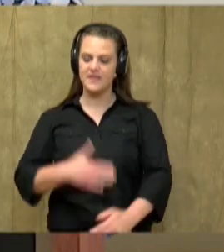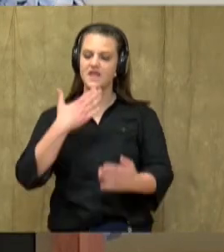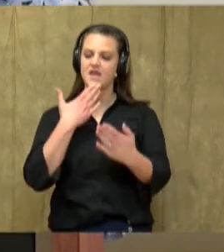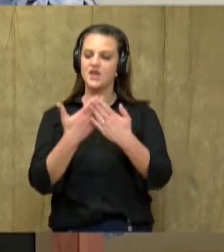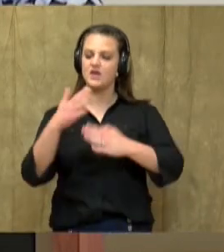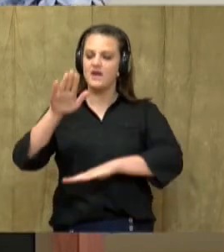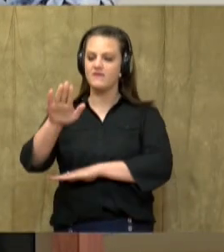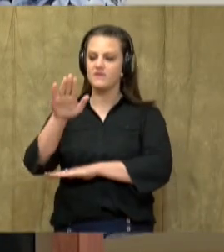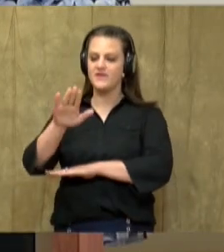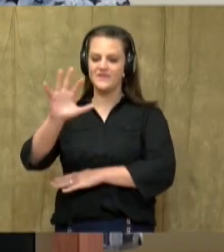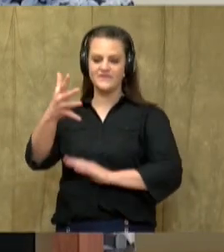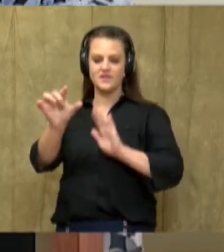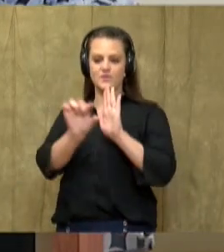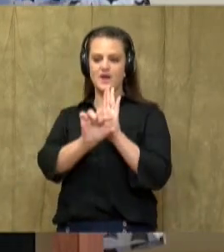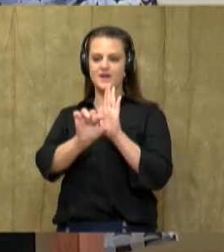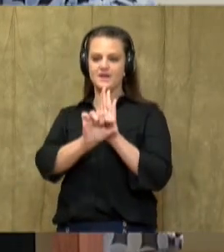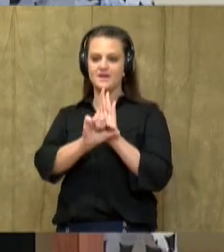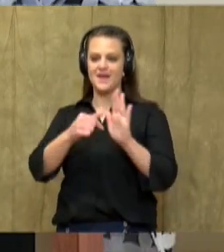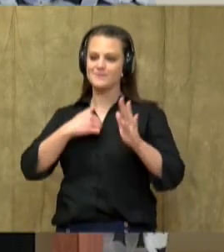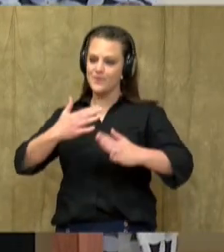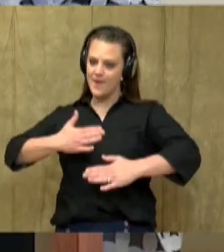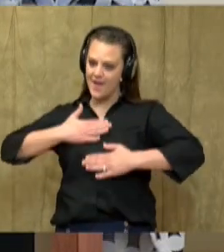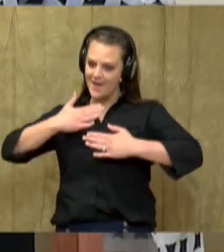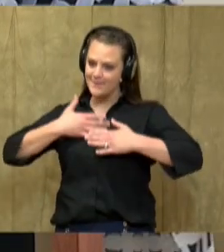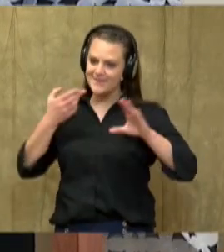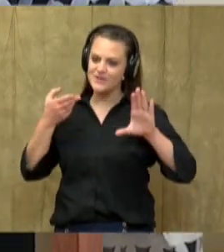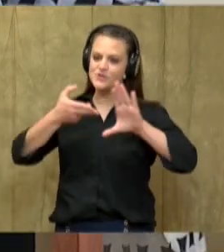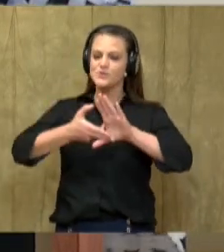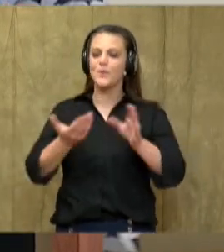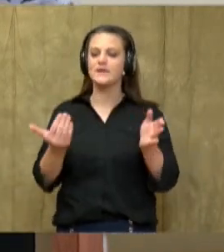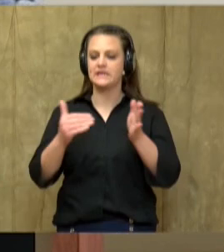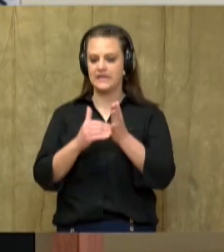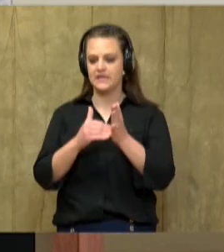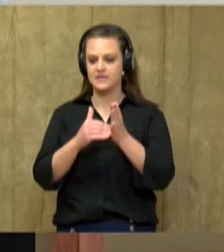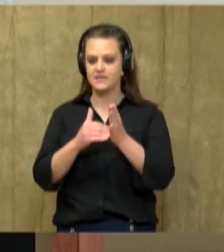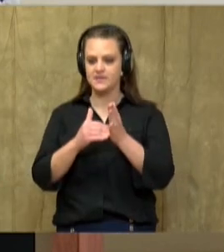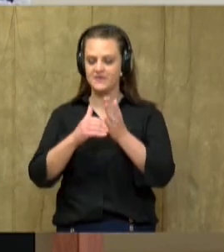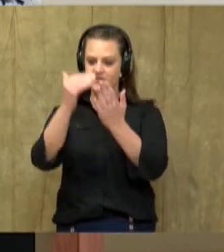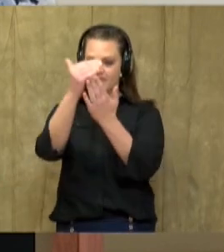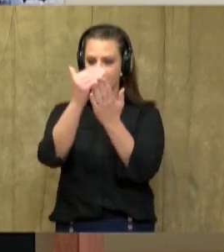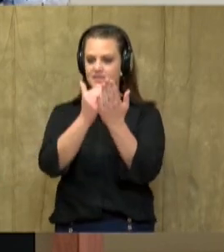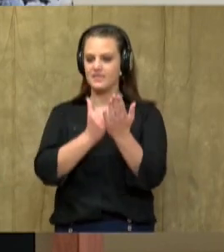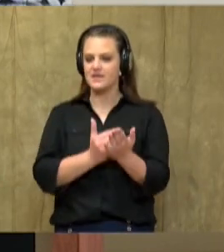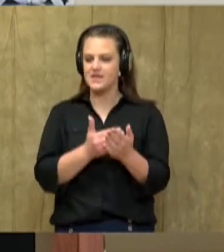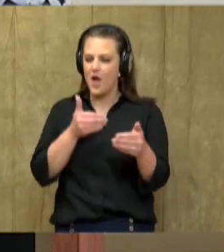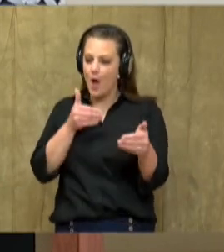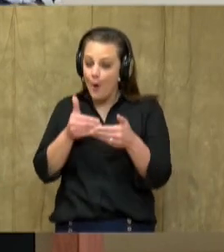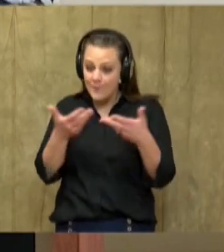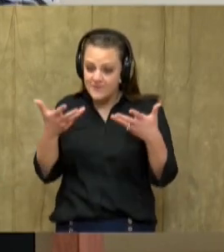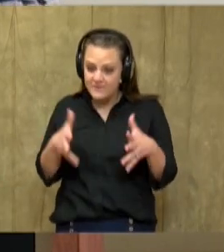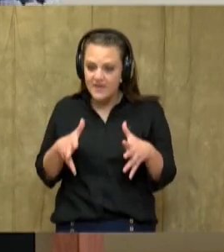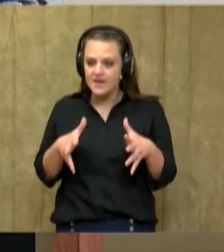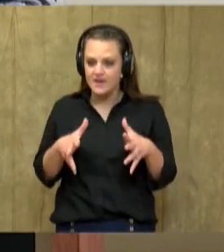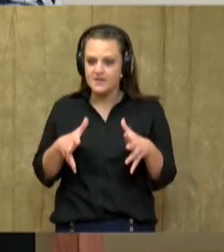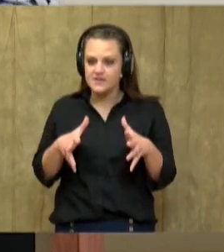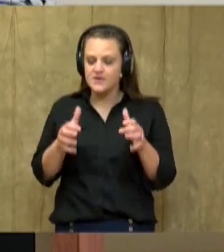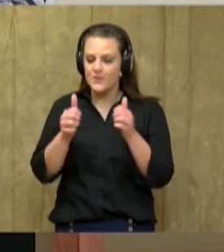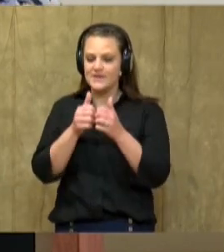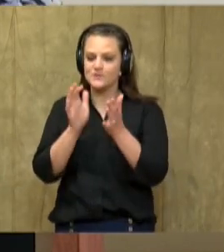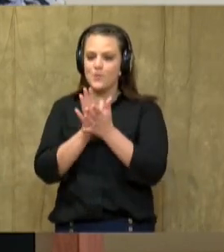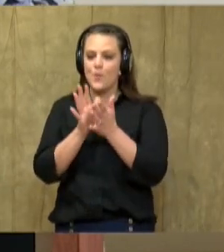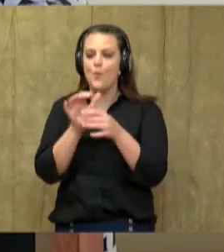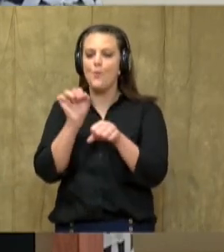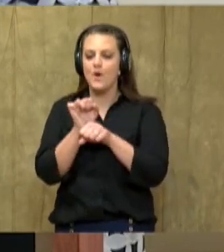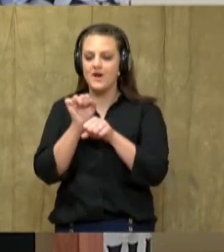Good afternoon, fifth graders. I am so glad you joined us back today for our lesson. We're almost done with our